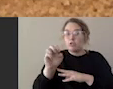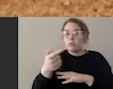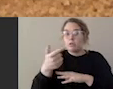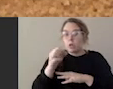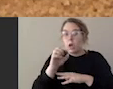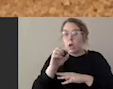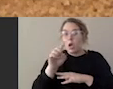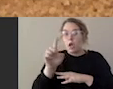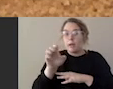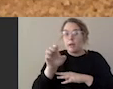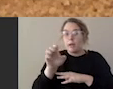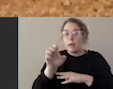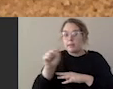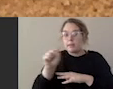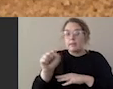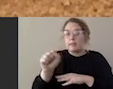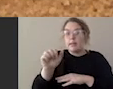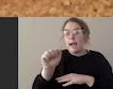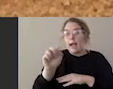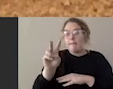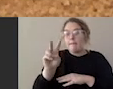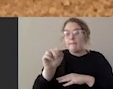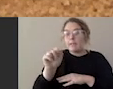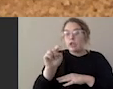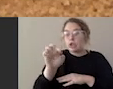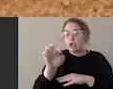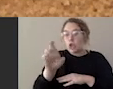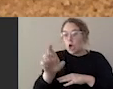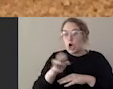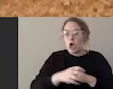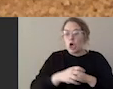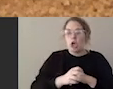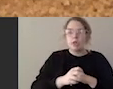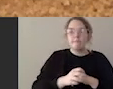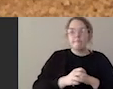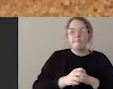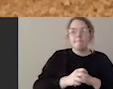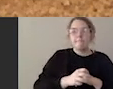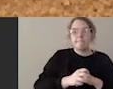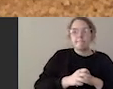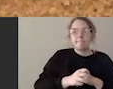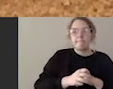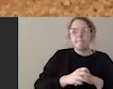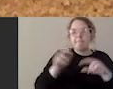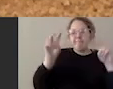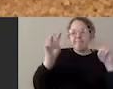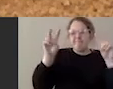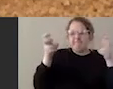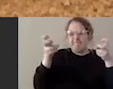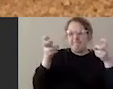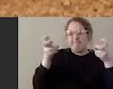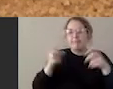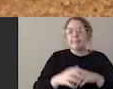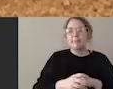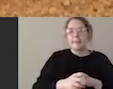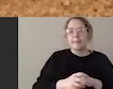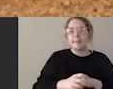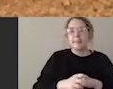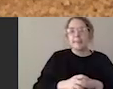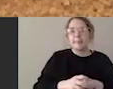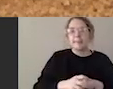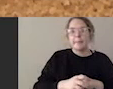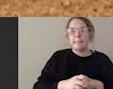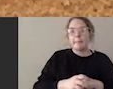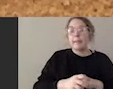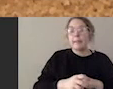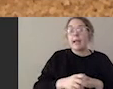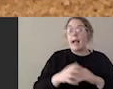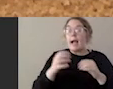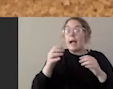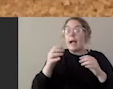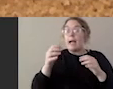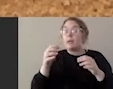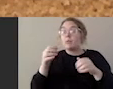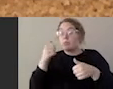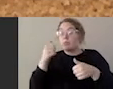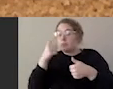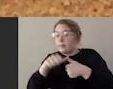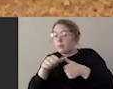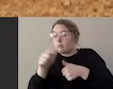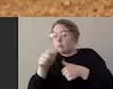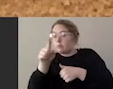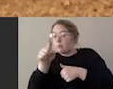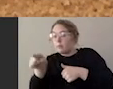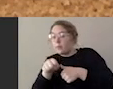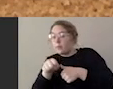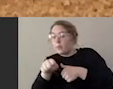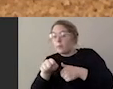goddess avatar. And then we're going to close that bracket. And then let's go ahead